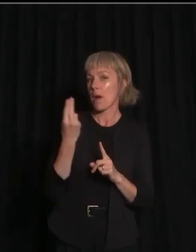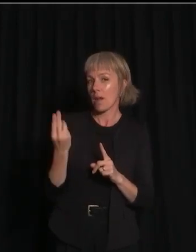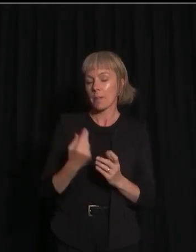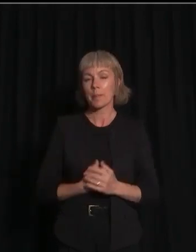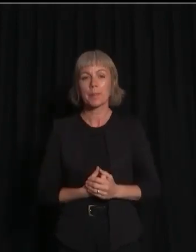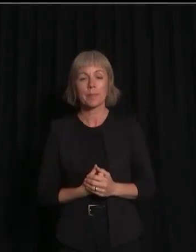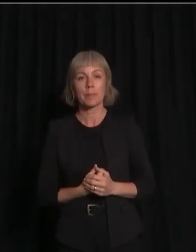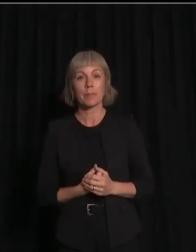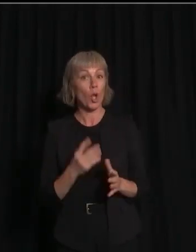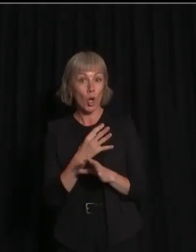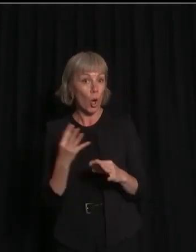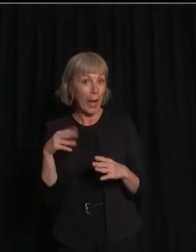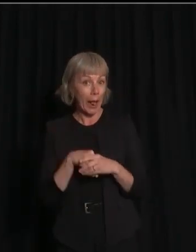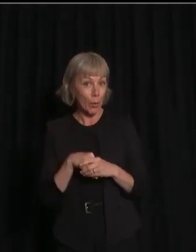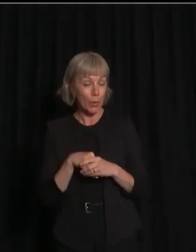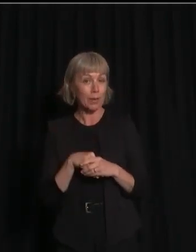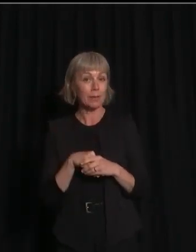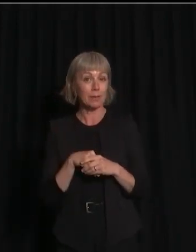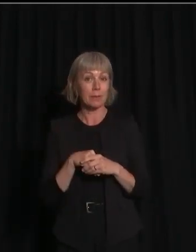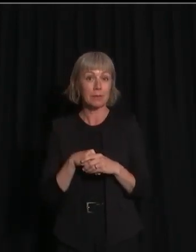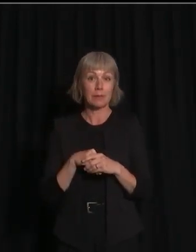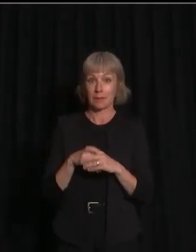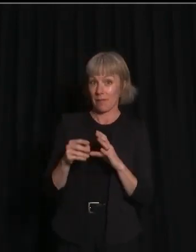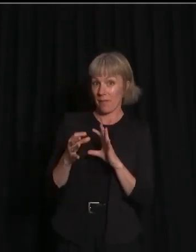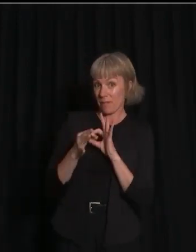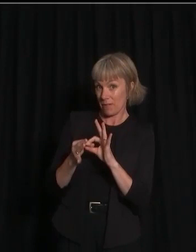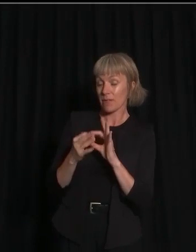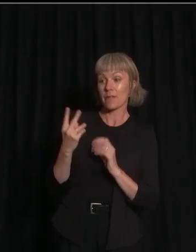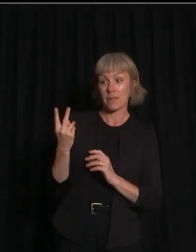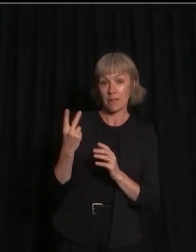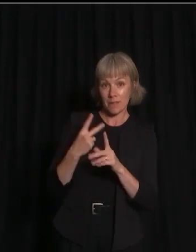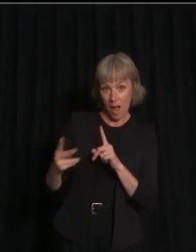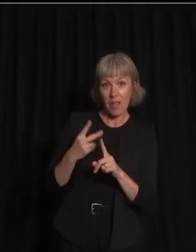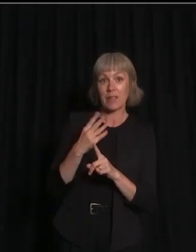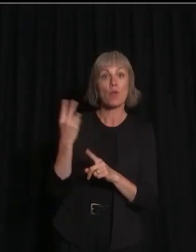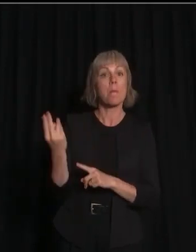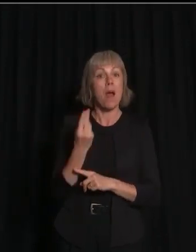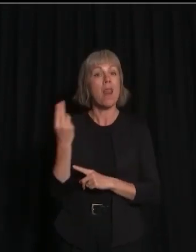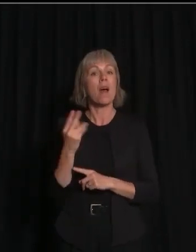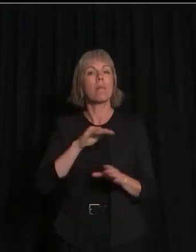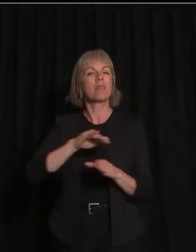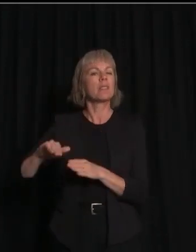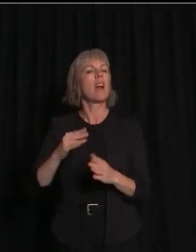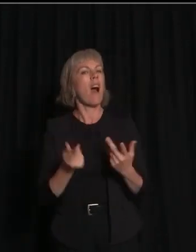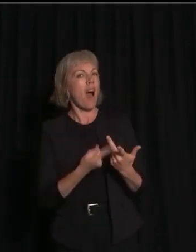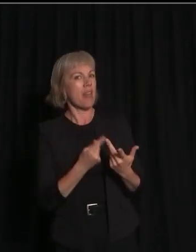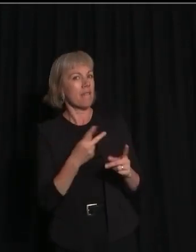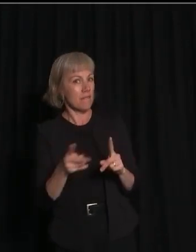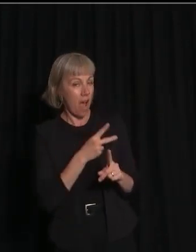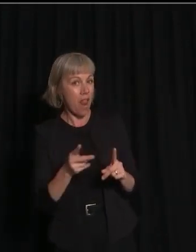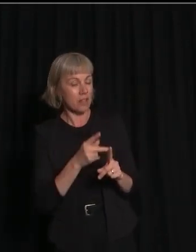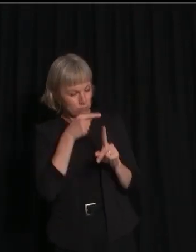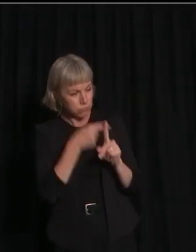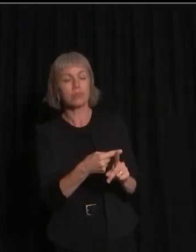Not including the intimate partner violence, sexual violence because the victim was asexual was